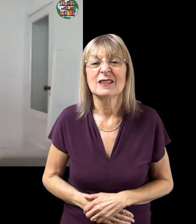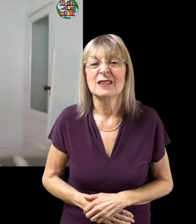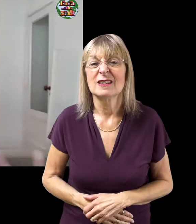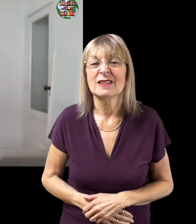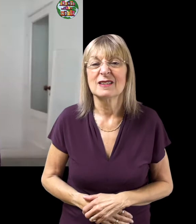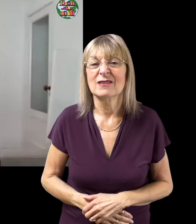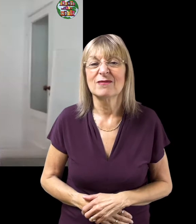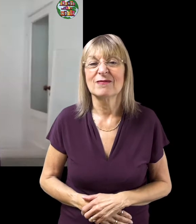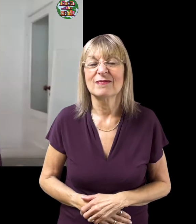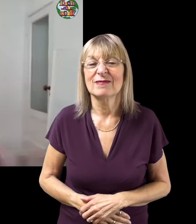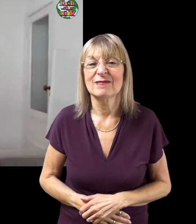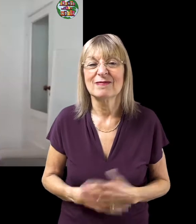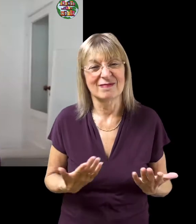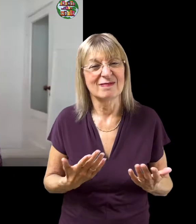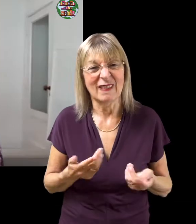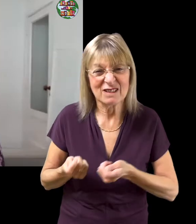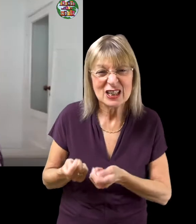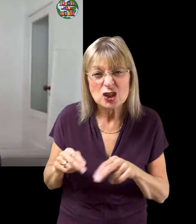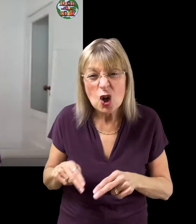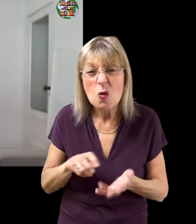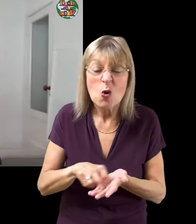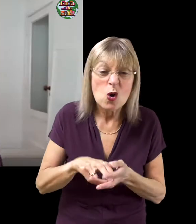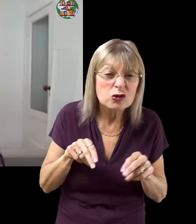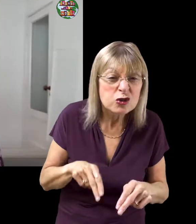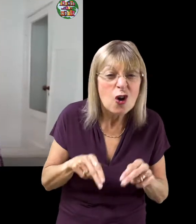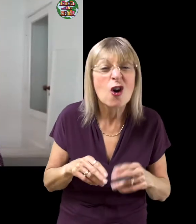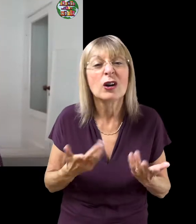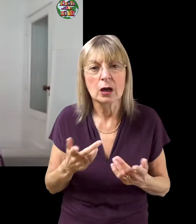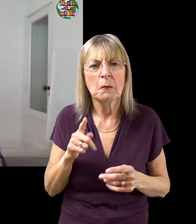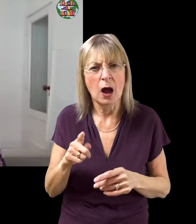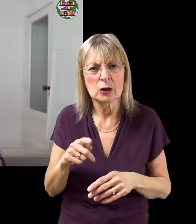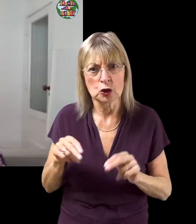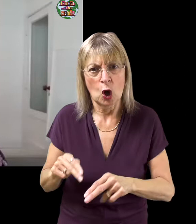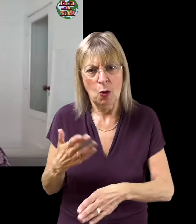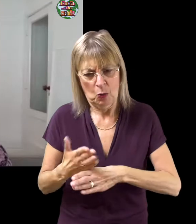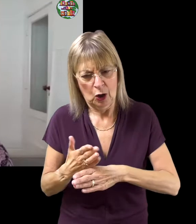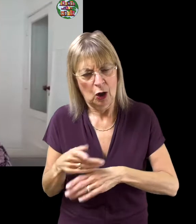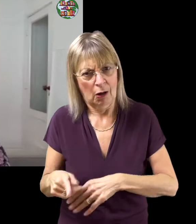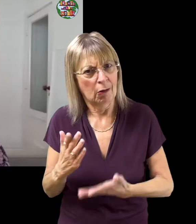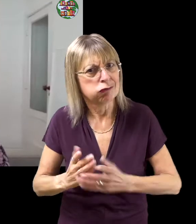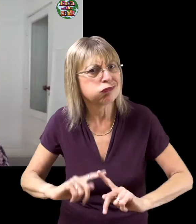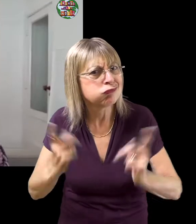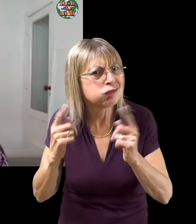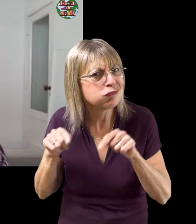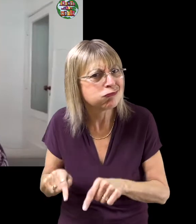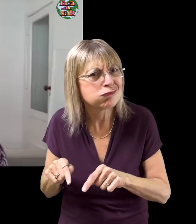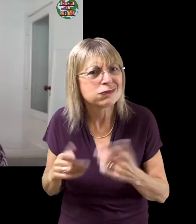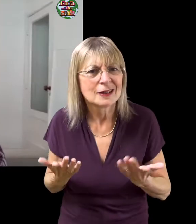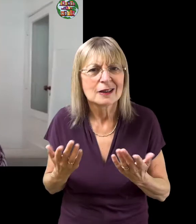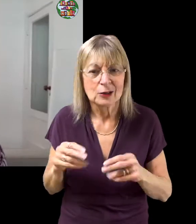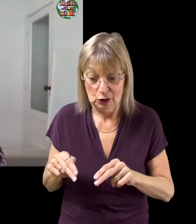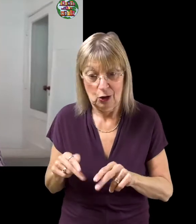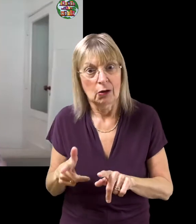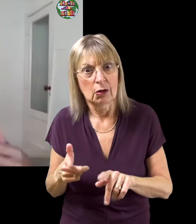everyone is allowed to pet the dog and feed the dog and walk the dog. But with assistance dogs, it's very